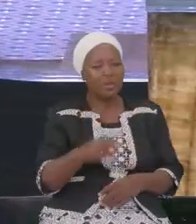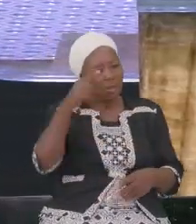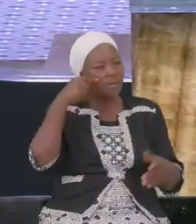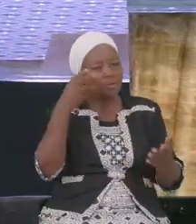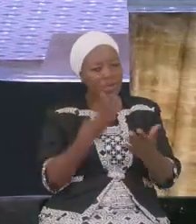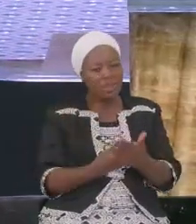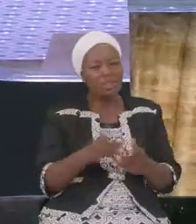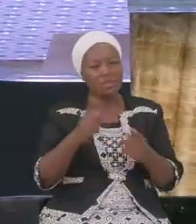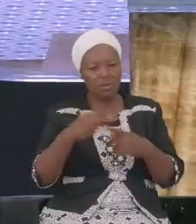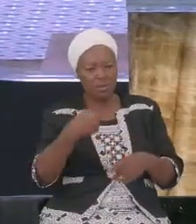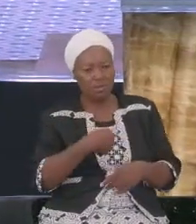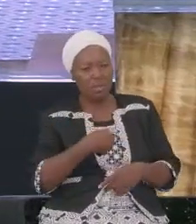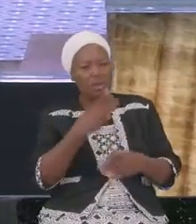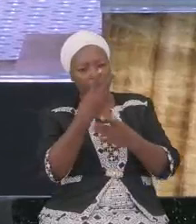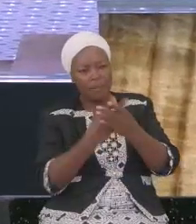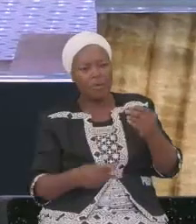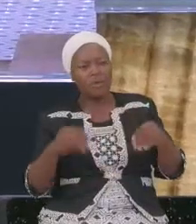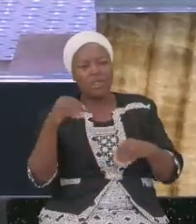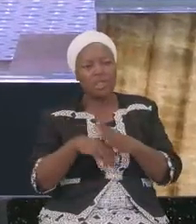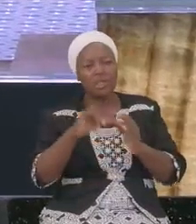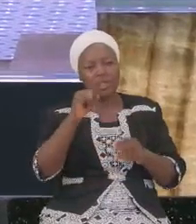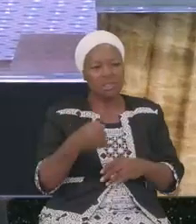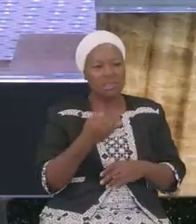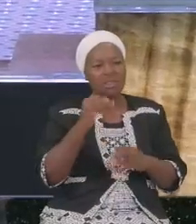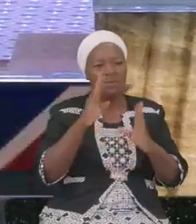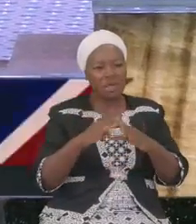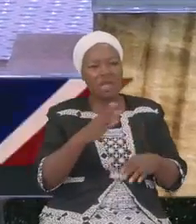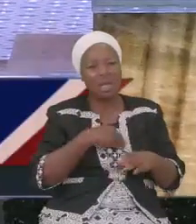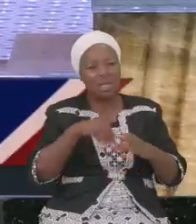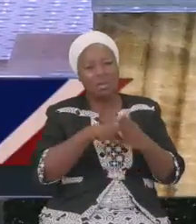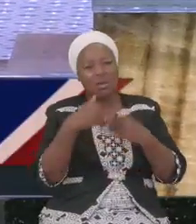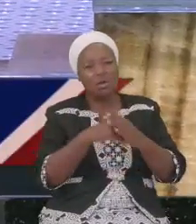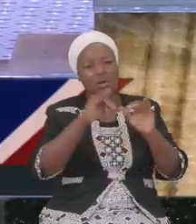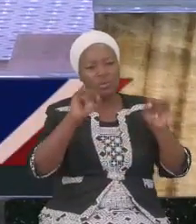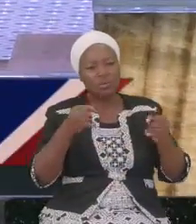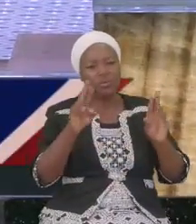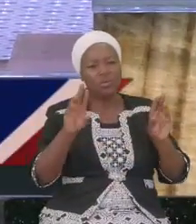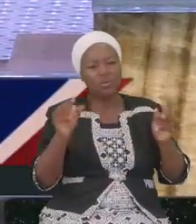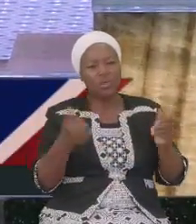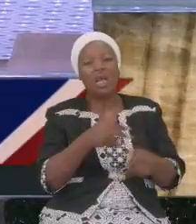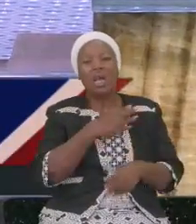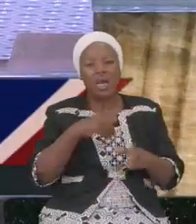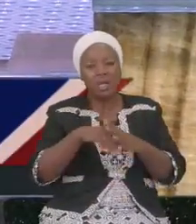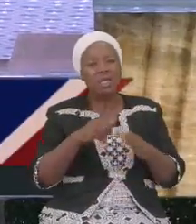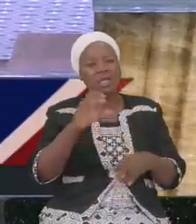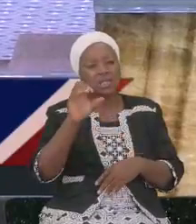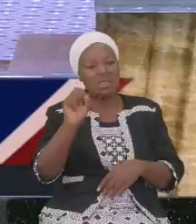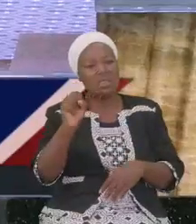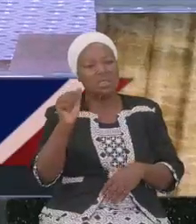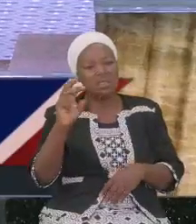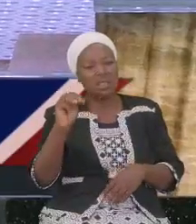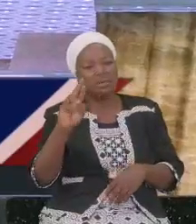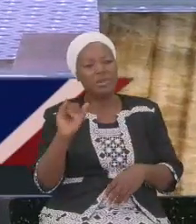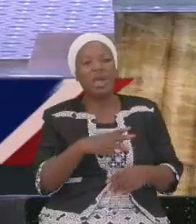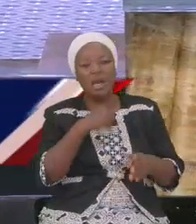unto me, both in Jerusalem and in all Judea and in Samaria and unto the uttermost